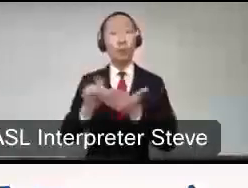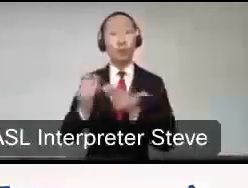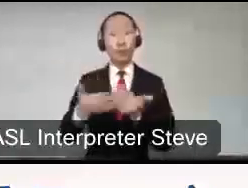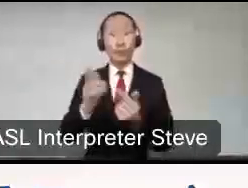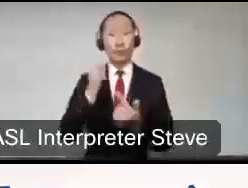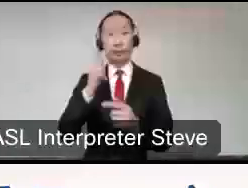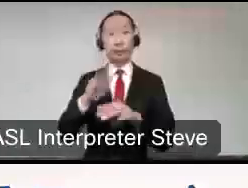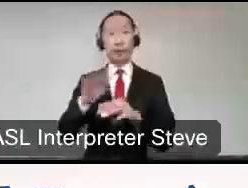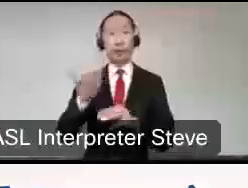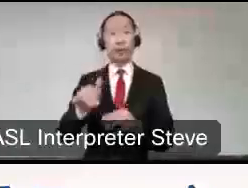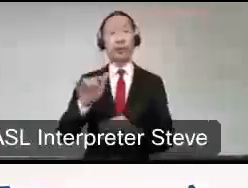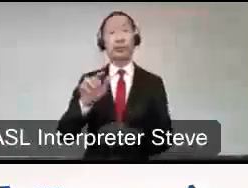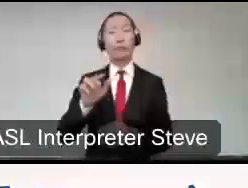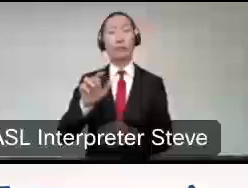sites.